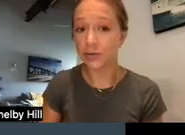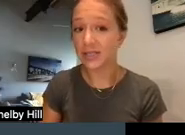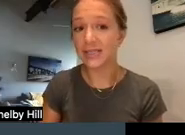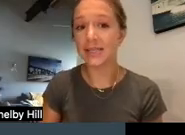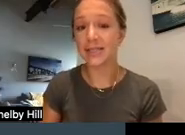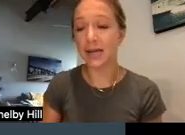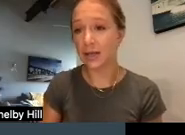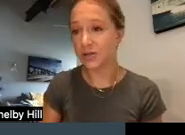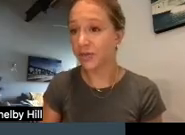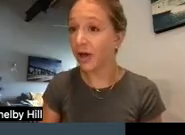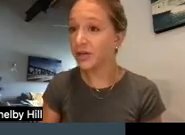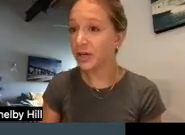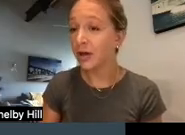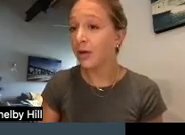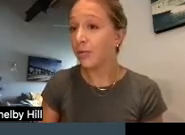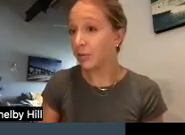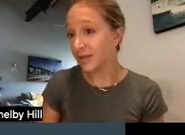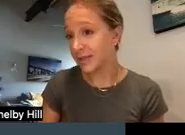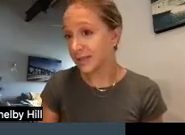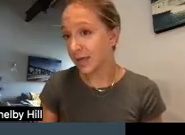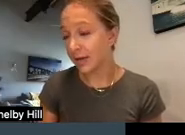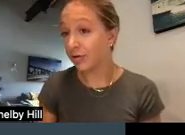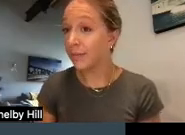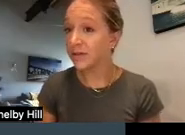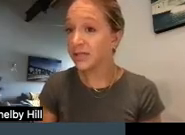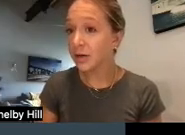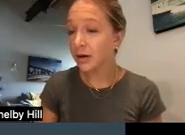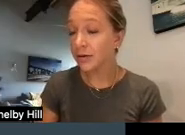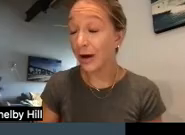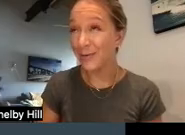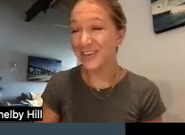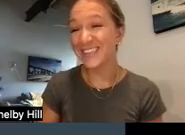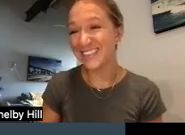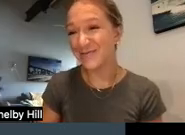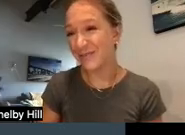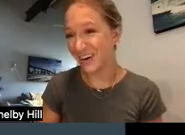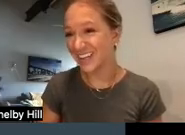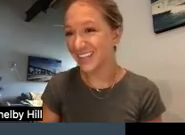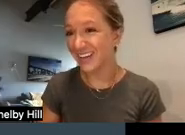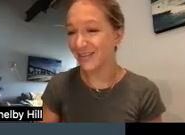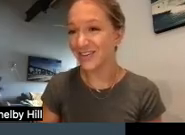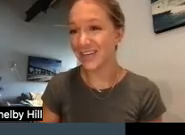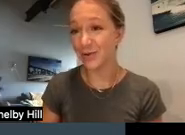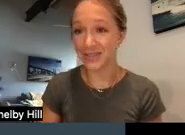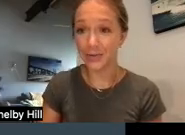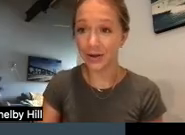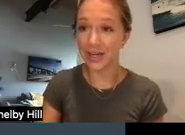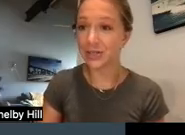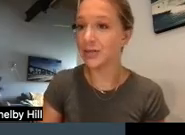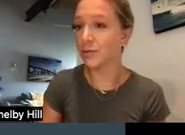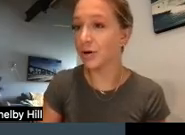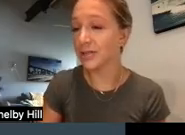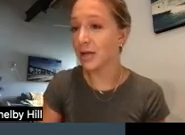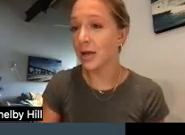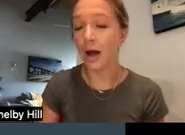Language Linguistics and Sign Language Pathology. We will be discussing the grammar system of American Sign Language, as well as